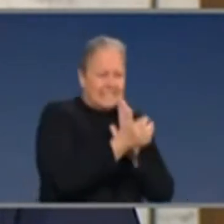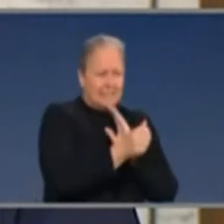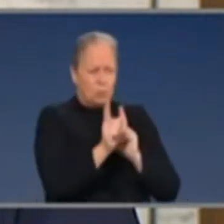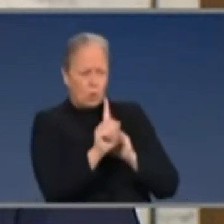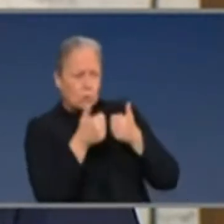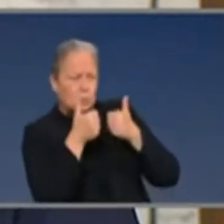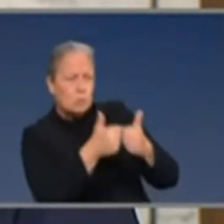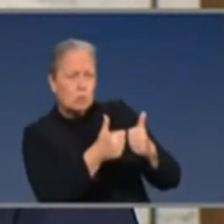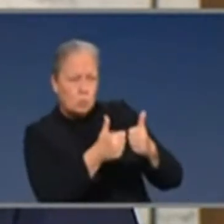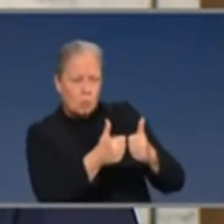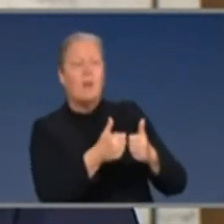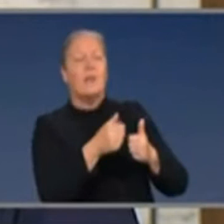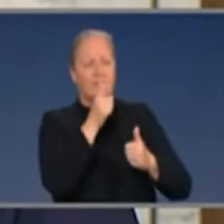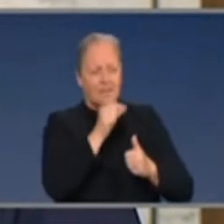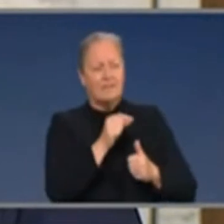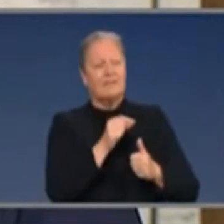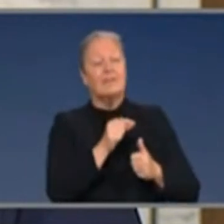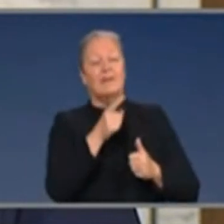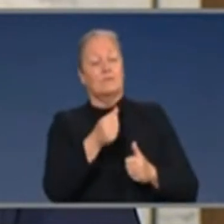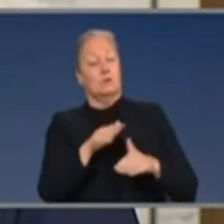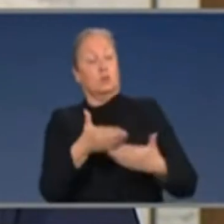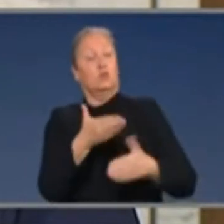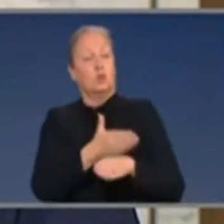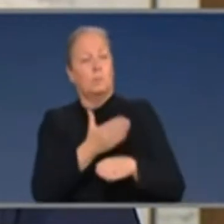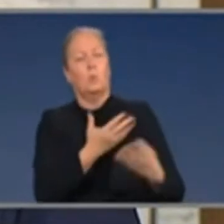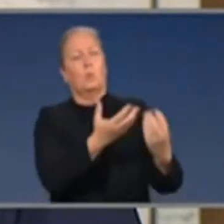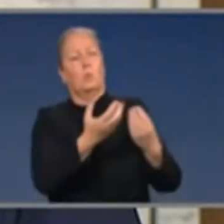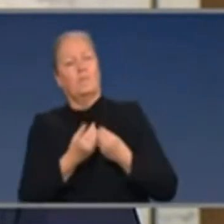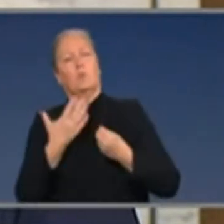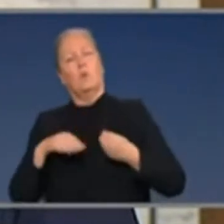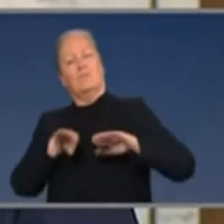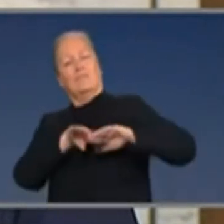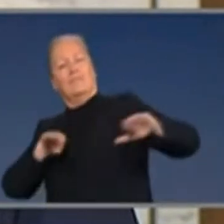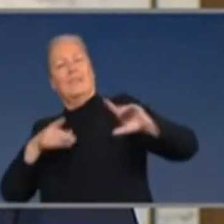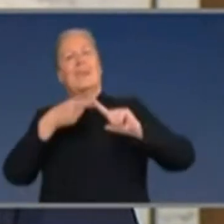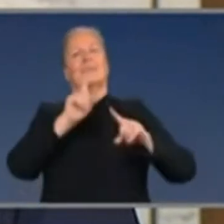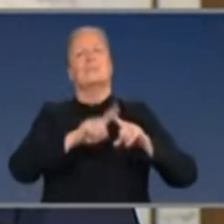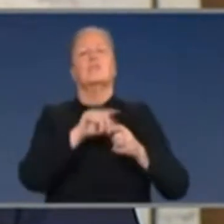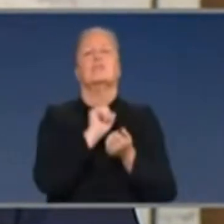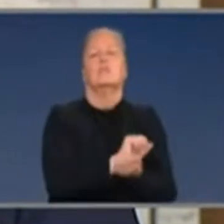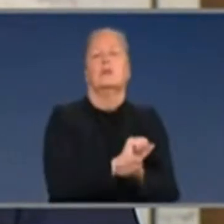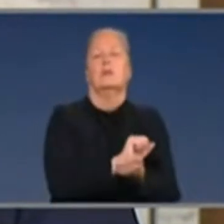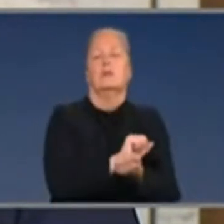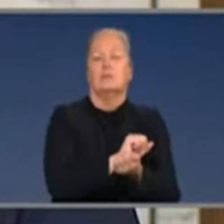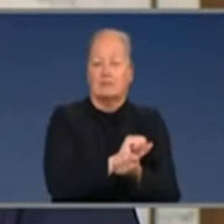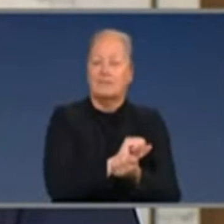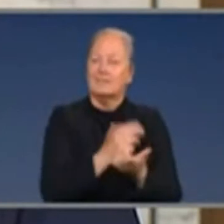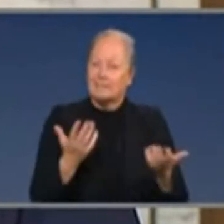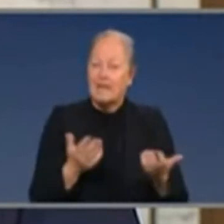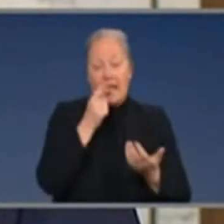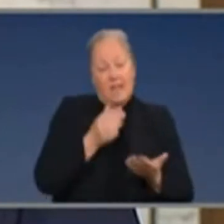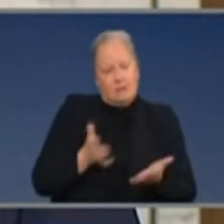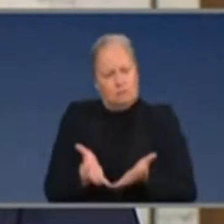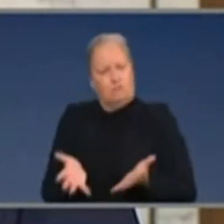is completely loyal. They've been given a great opportunity, and they're continuing to professional develop into other